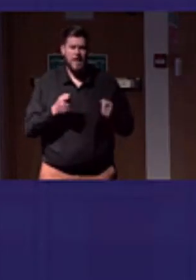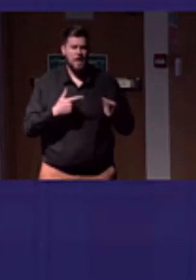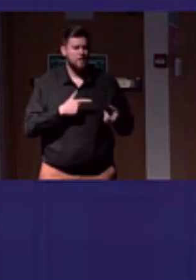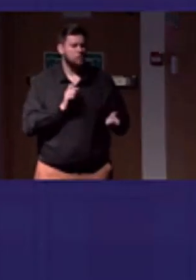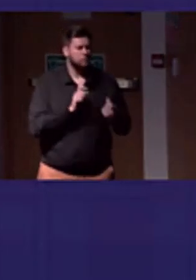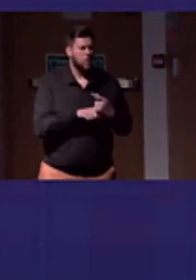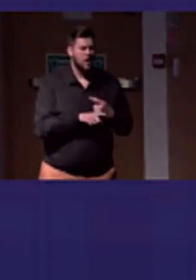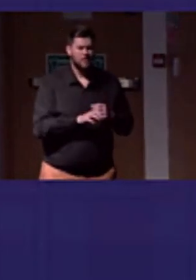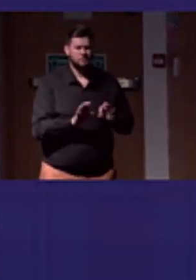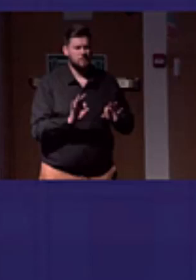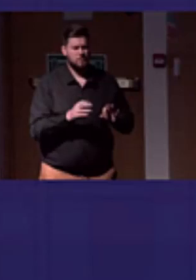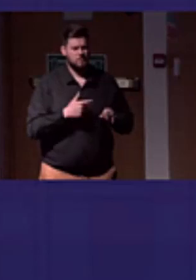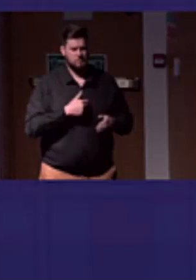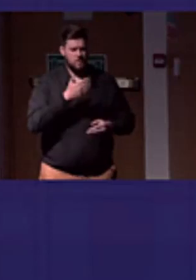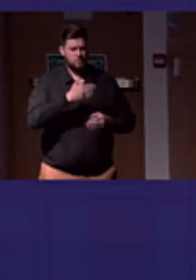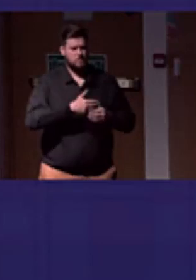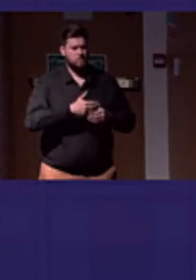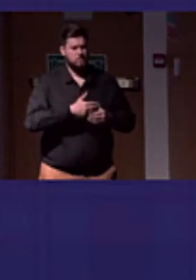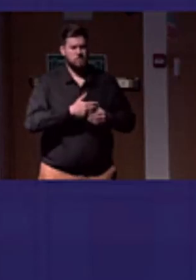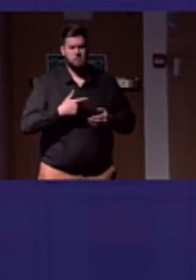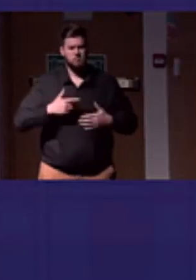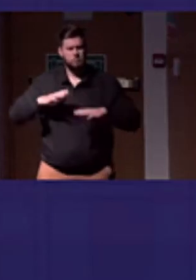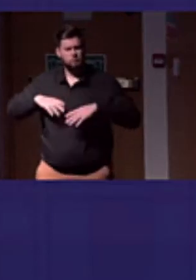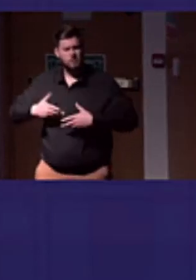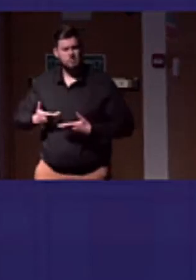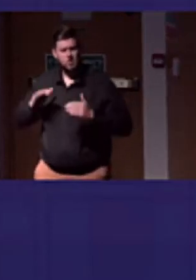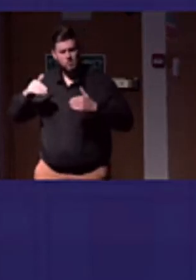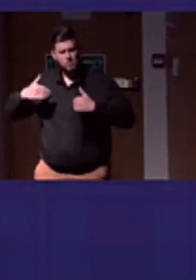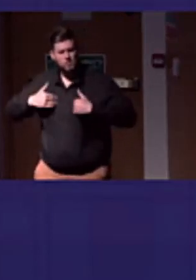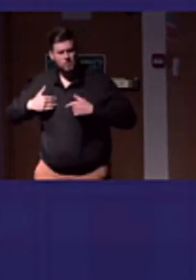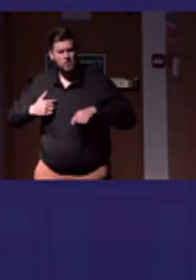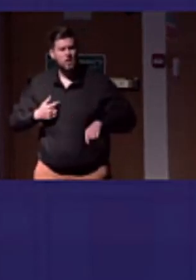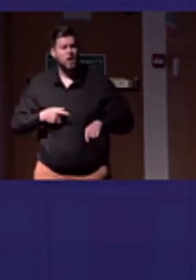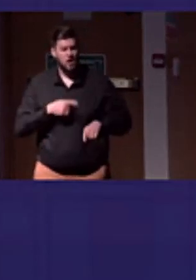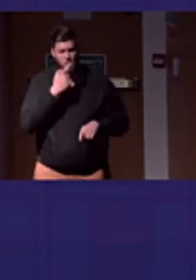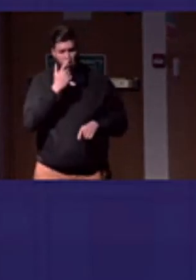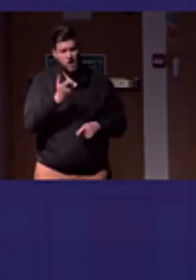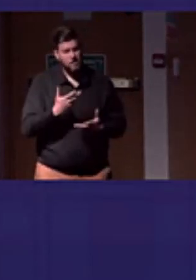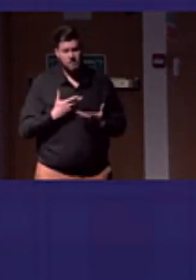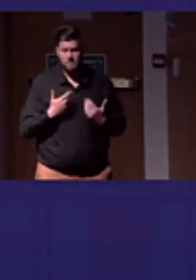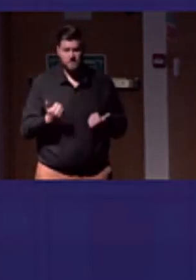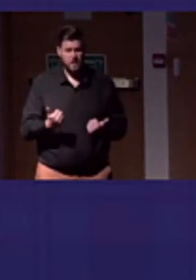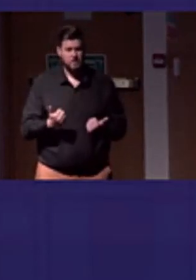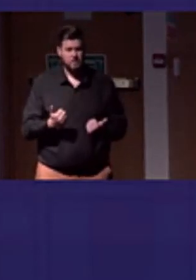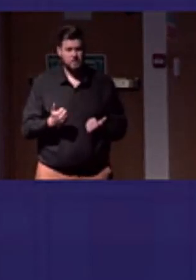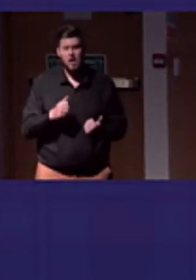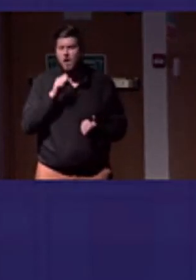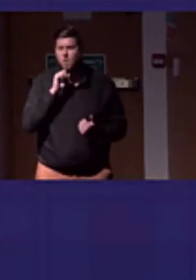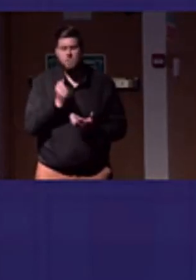at all hours. My team hasn't heard from me all week, by design. I told them, you're not going to hear from me till Monday night.